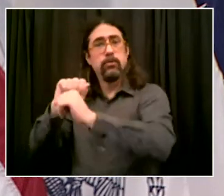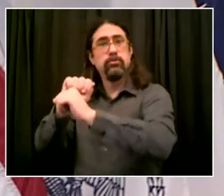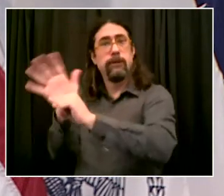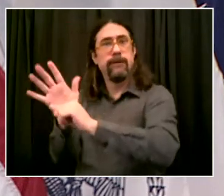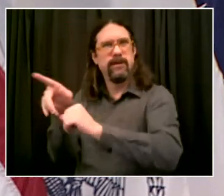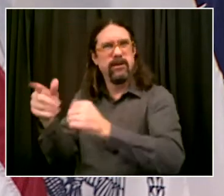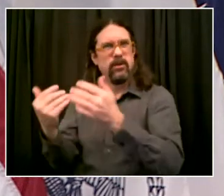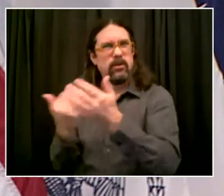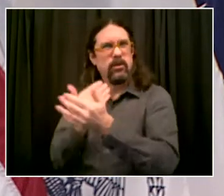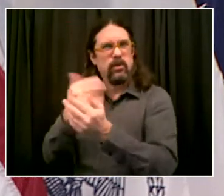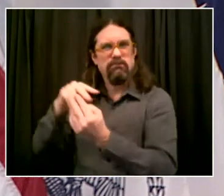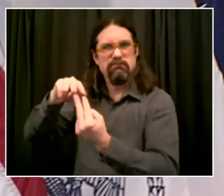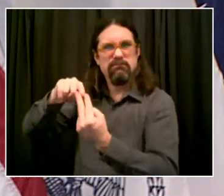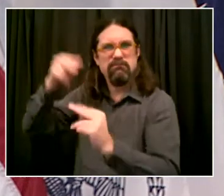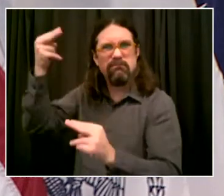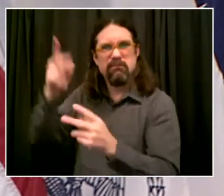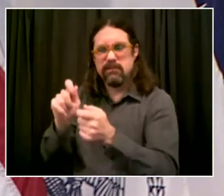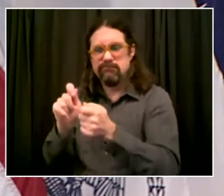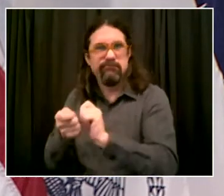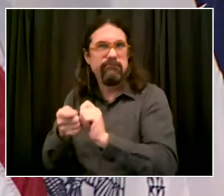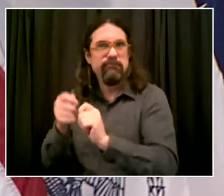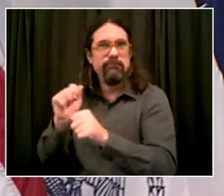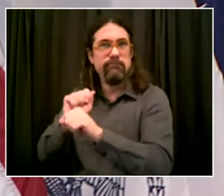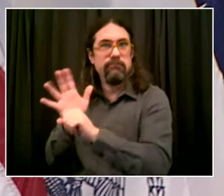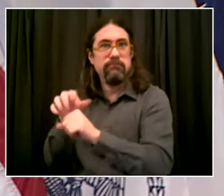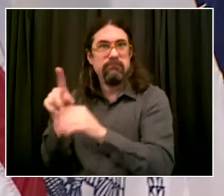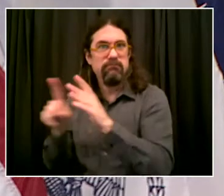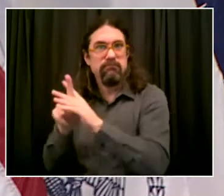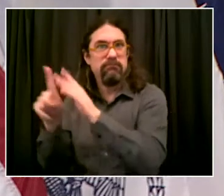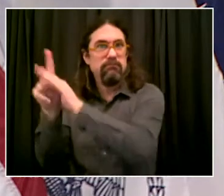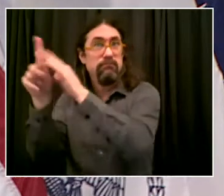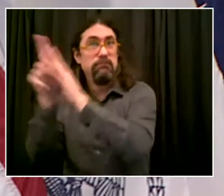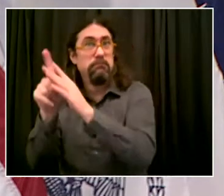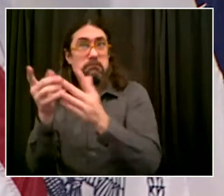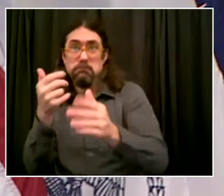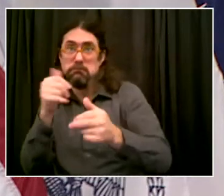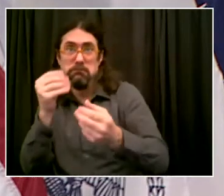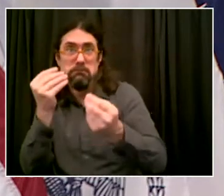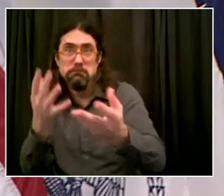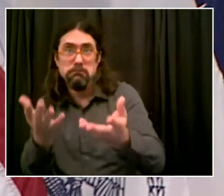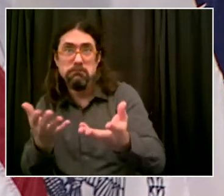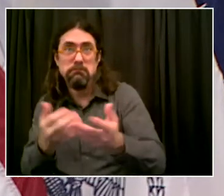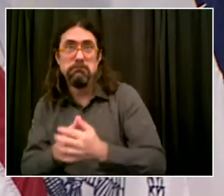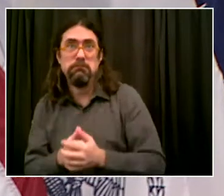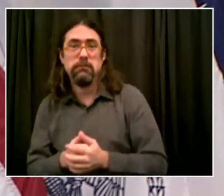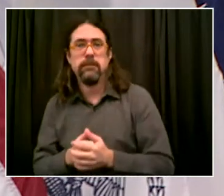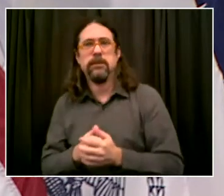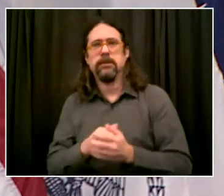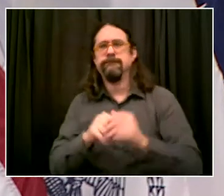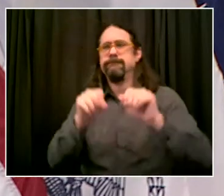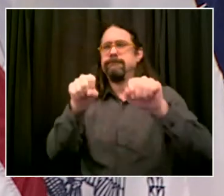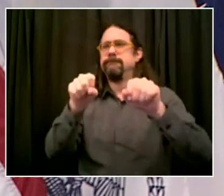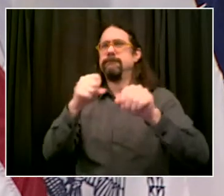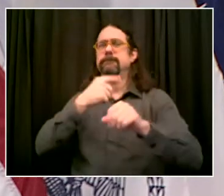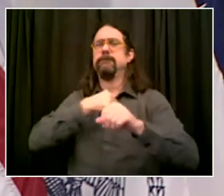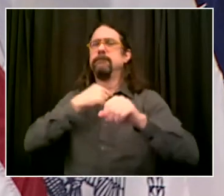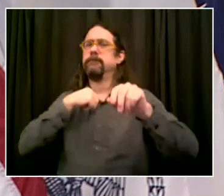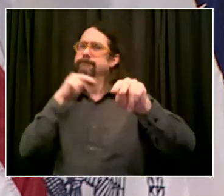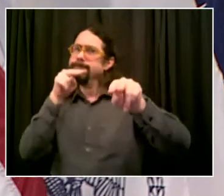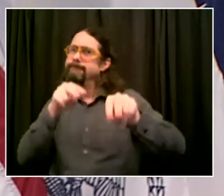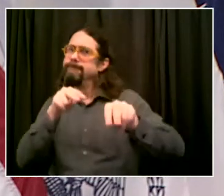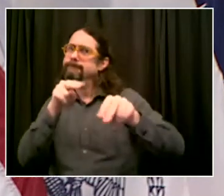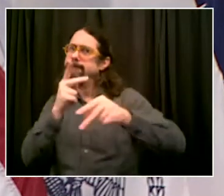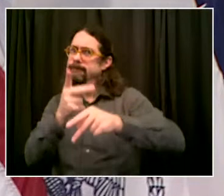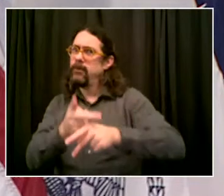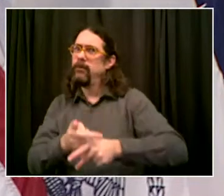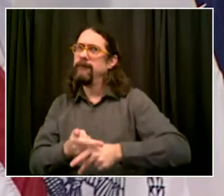genomic sequencing. And obviously one of the strengths here in New York City and New York State that we have that capacity on the ground.